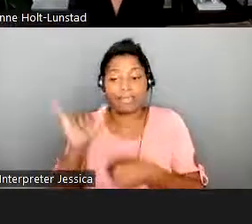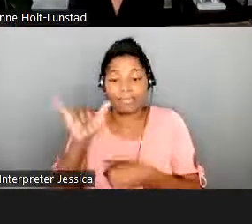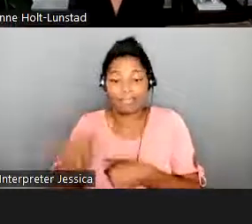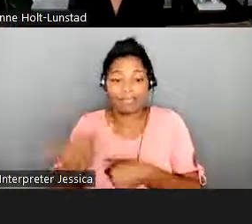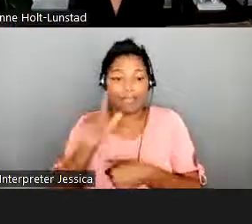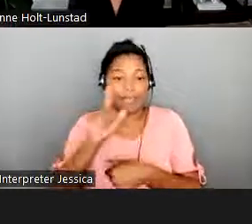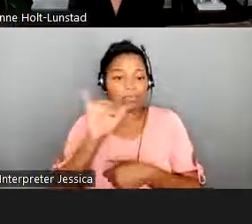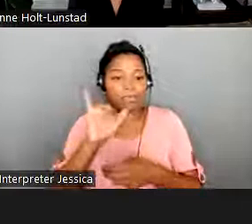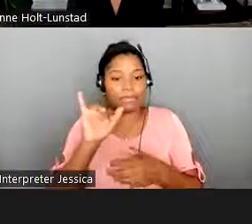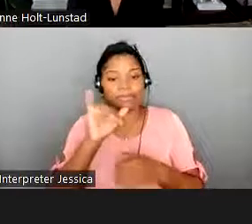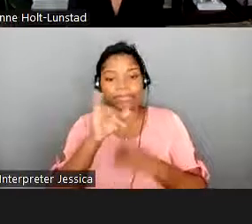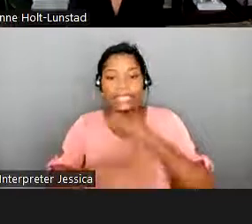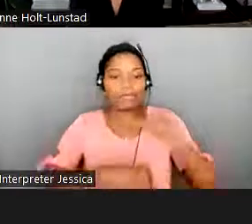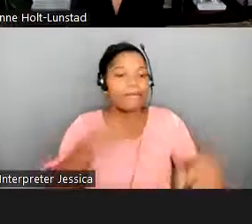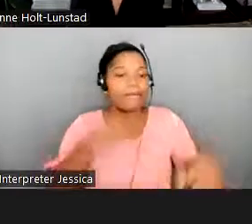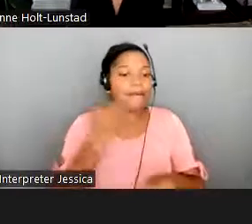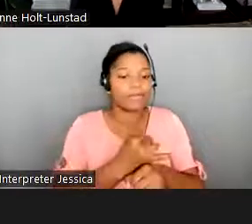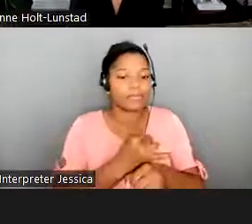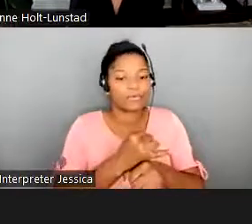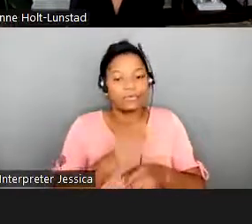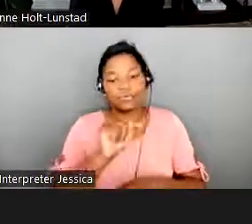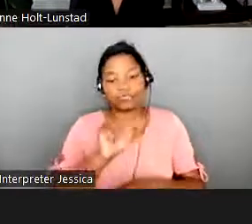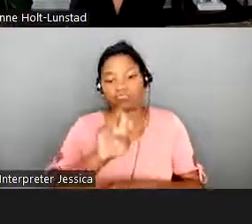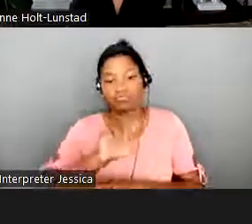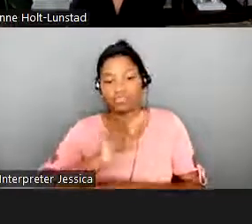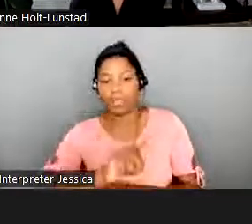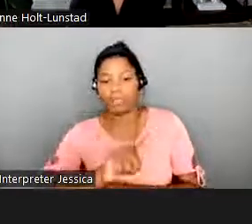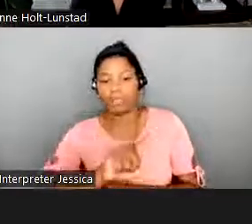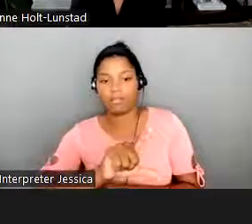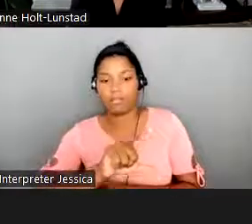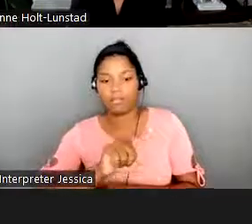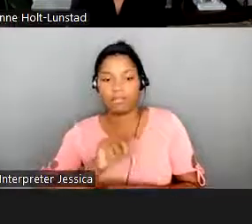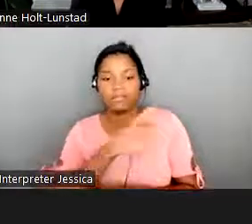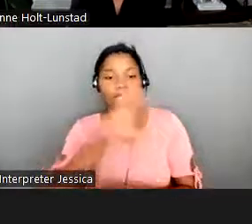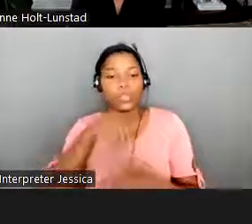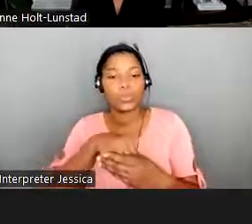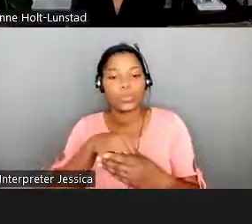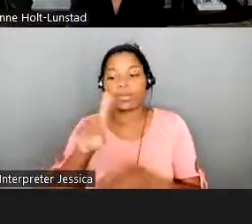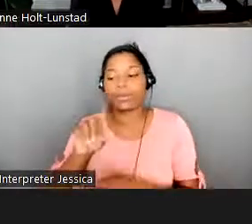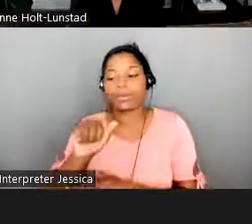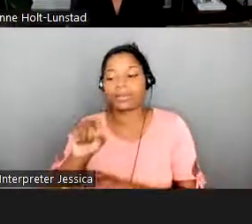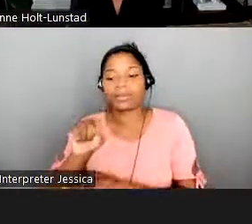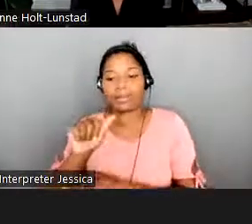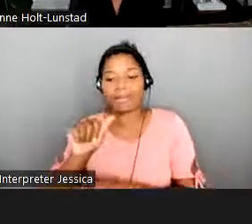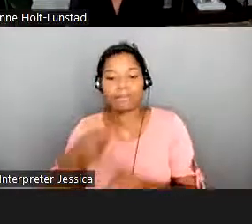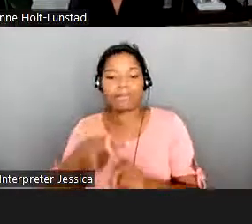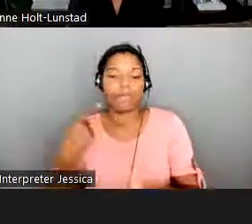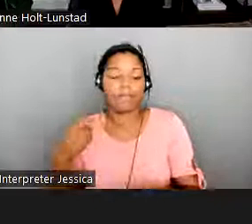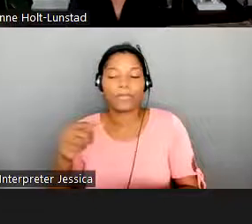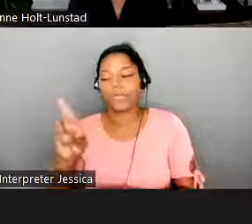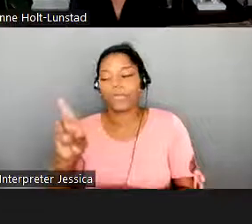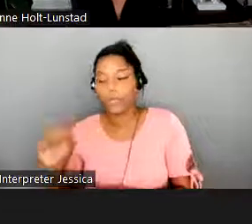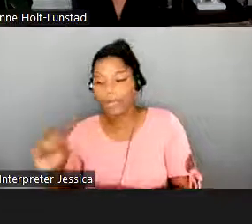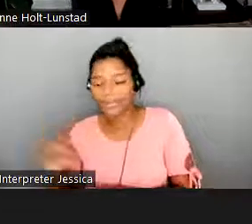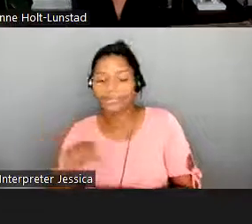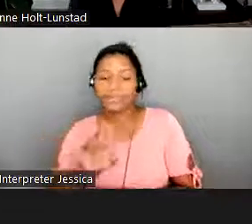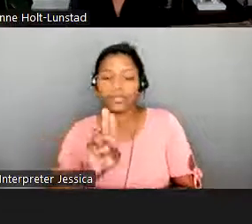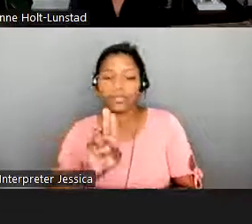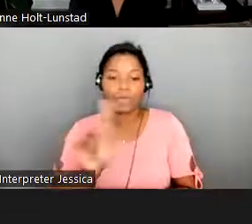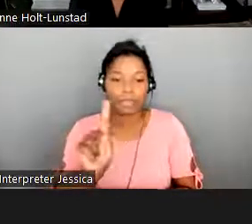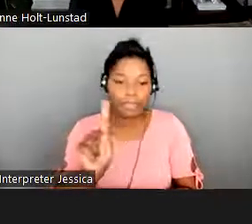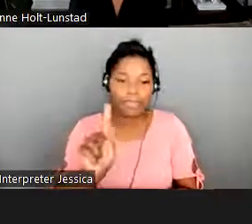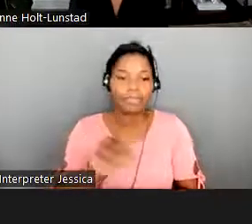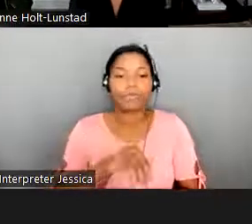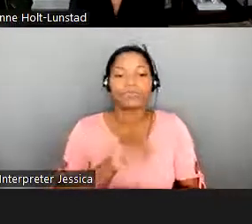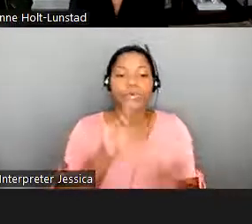international randomized control trial that included data from the US, UK, and Australia. And we recruited 1,500 people